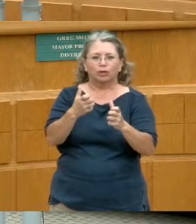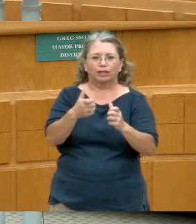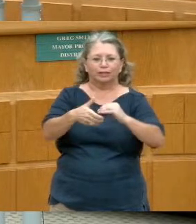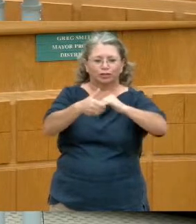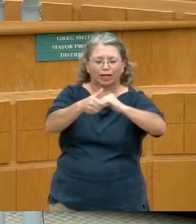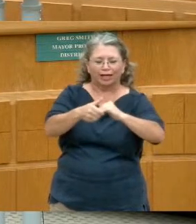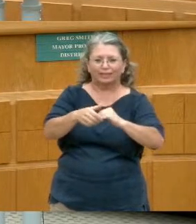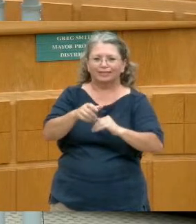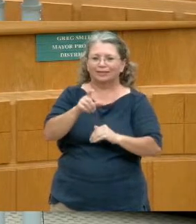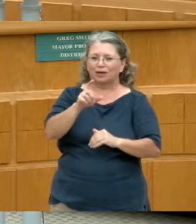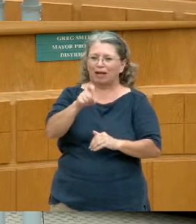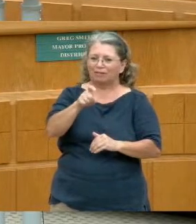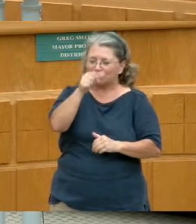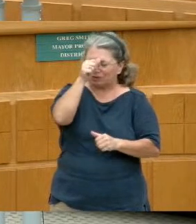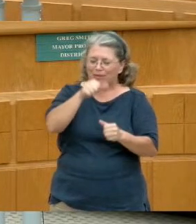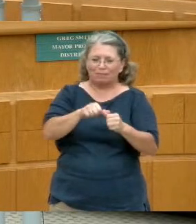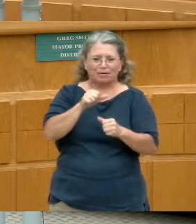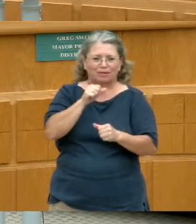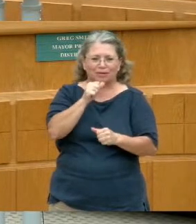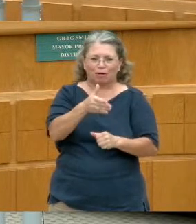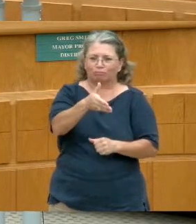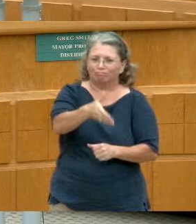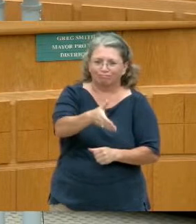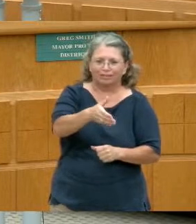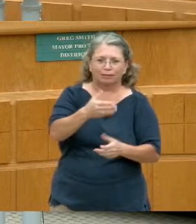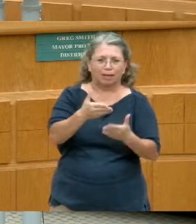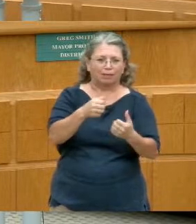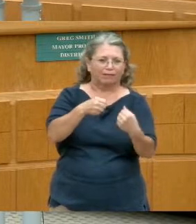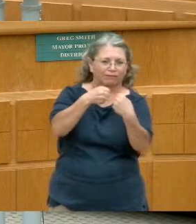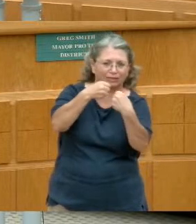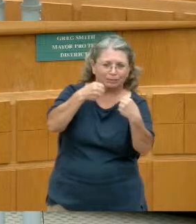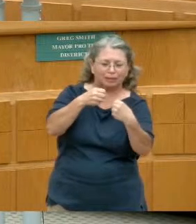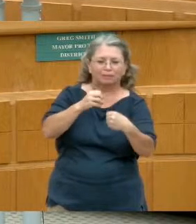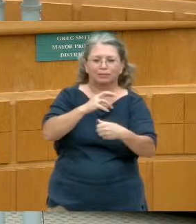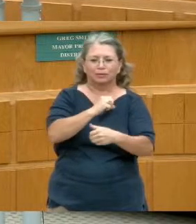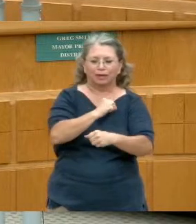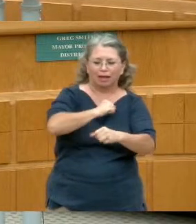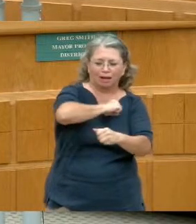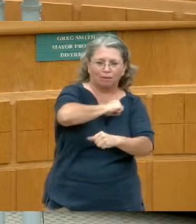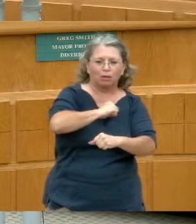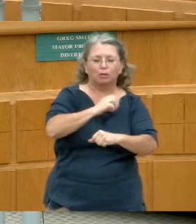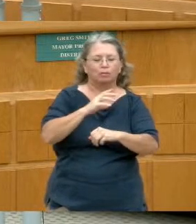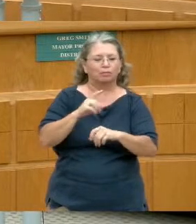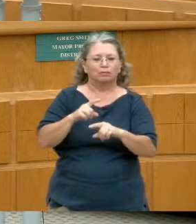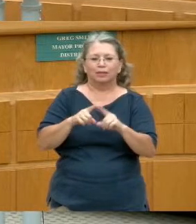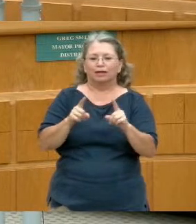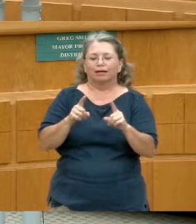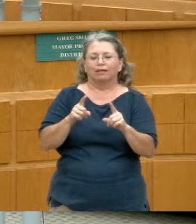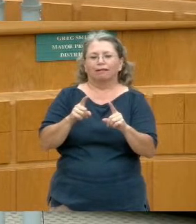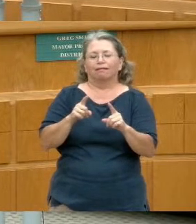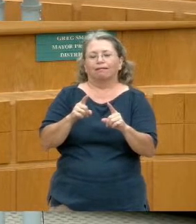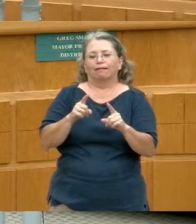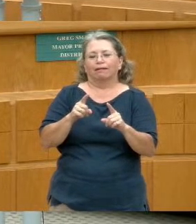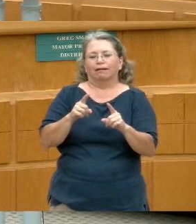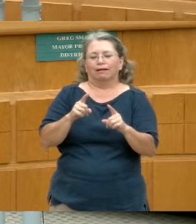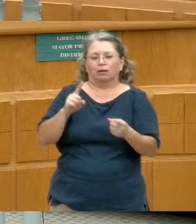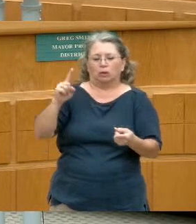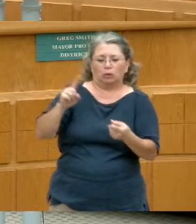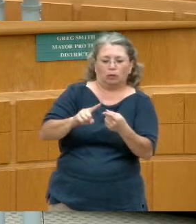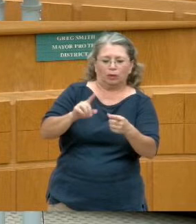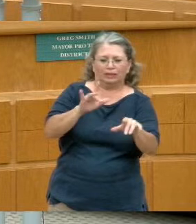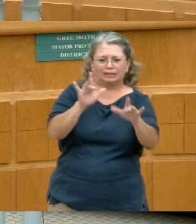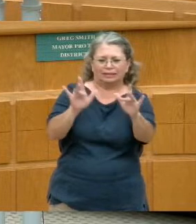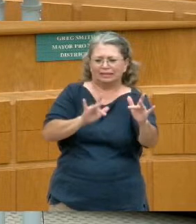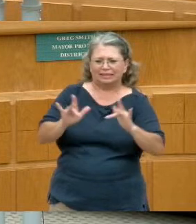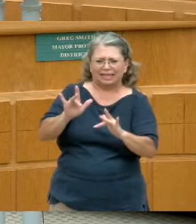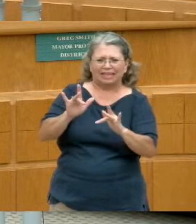we have to remember, don't shake people's hands. You maybe do the fist bump or the elbow bump, but the less we kind of touch each other, the better for right now until